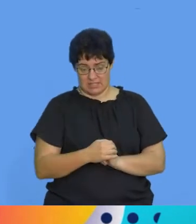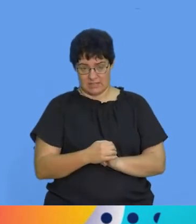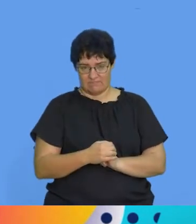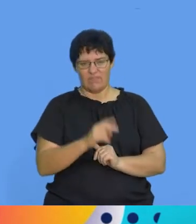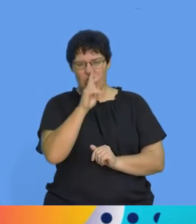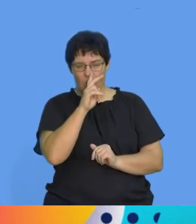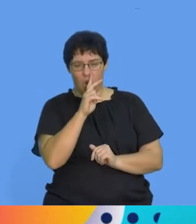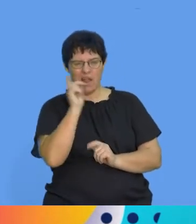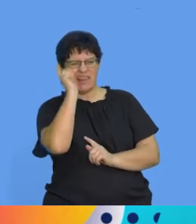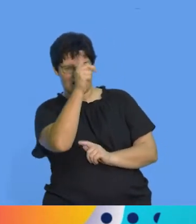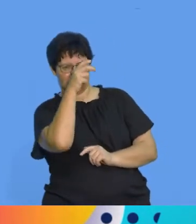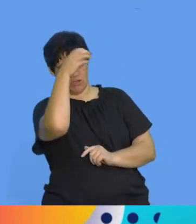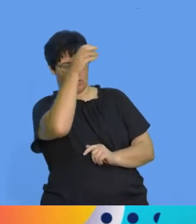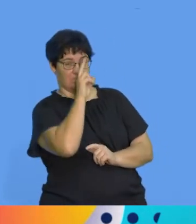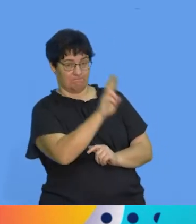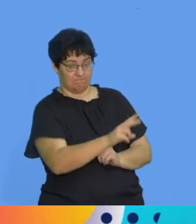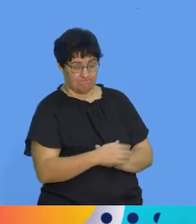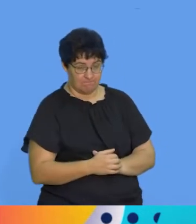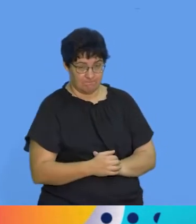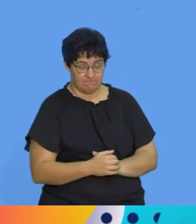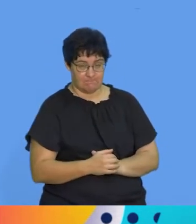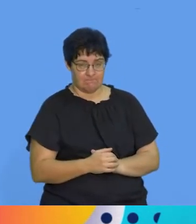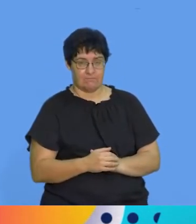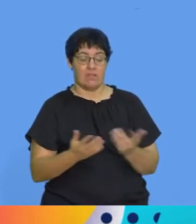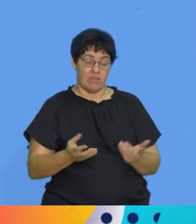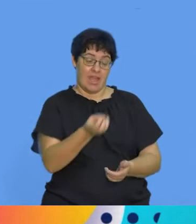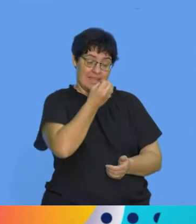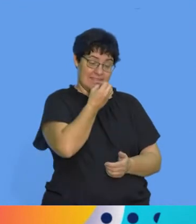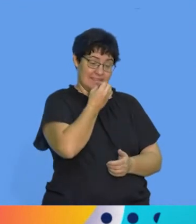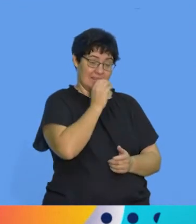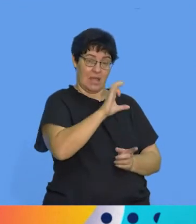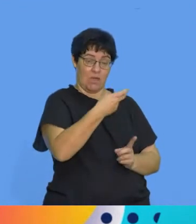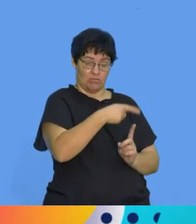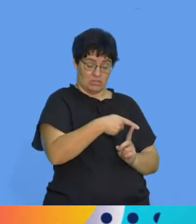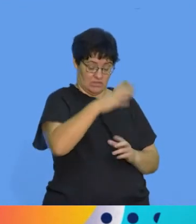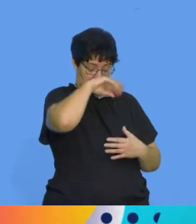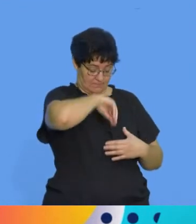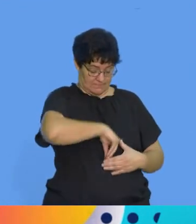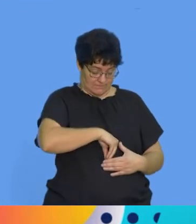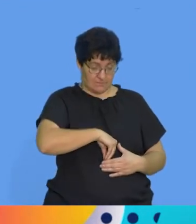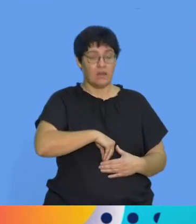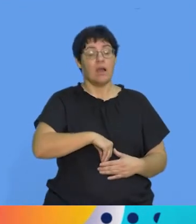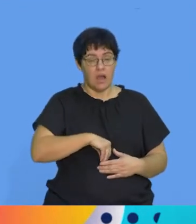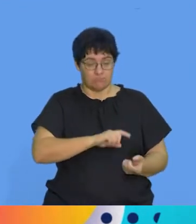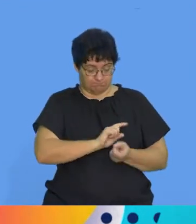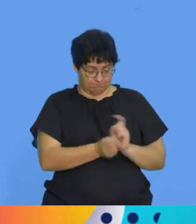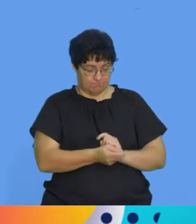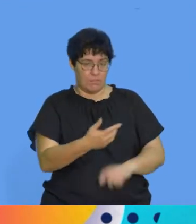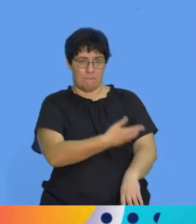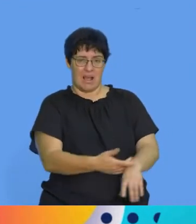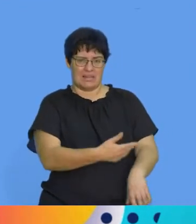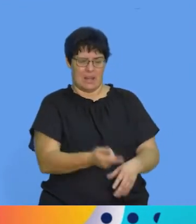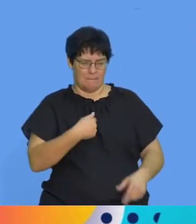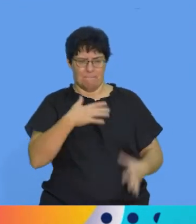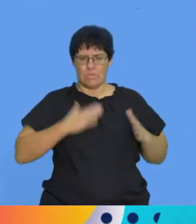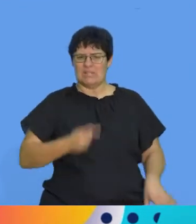And you'll look at the concepts later on. And what happens is, when you eat carbohydrates and it goes into your blood,